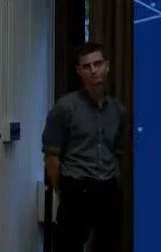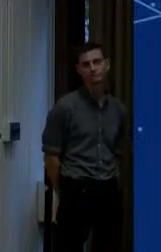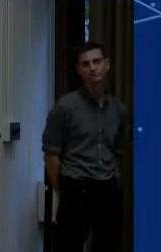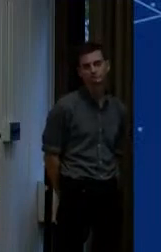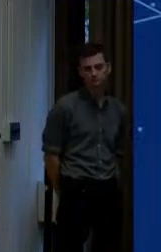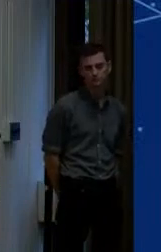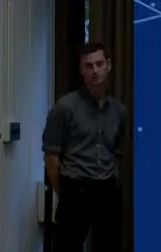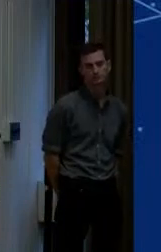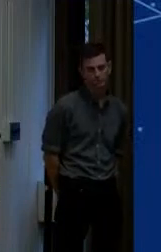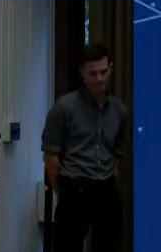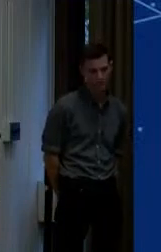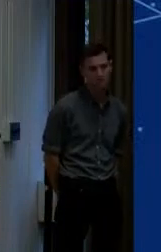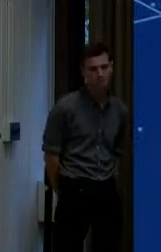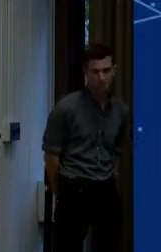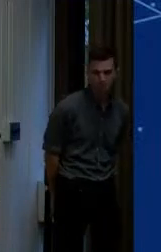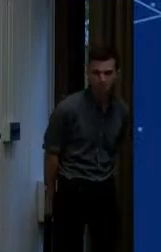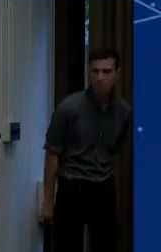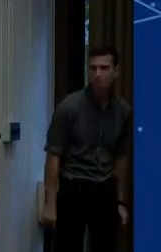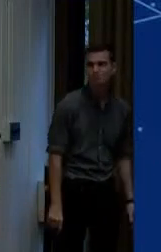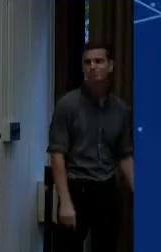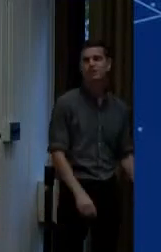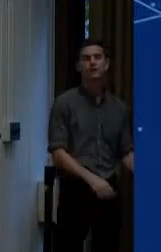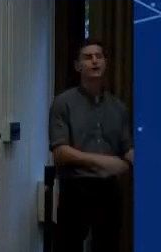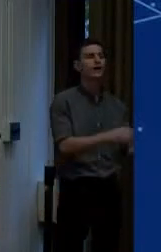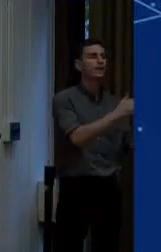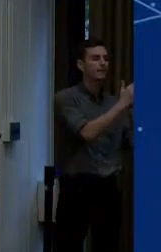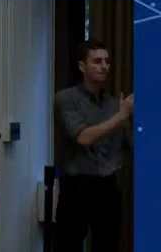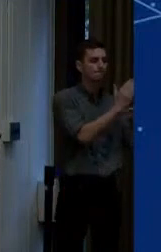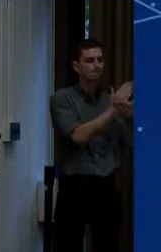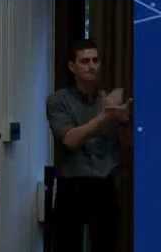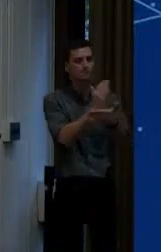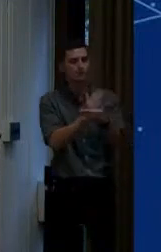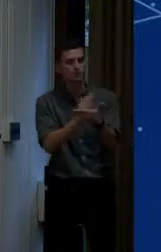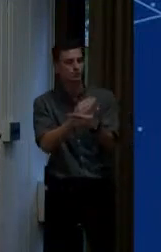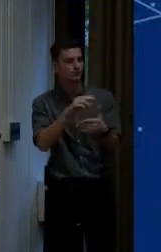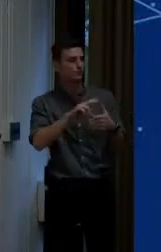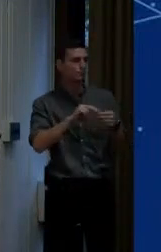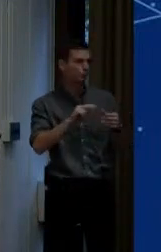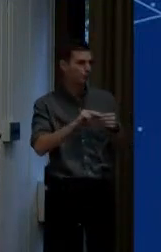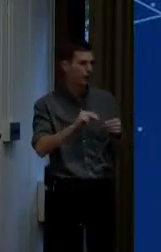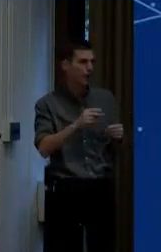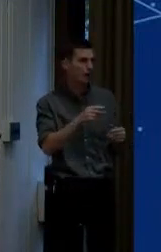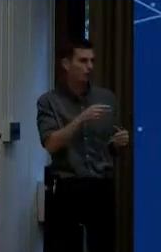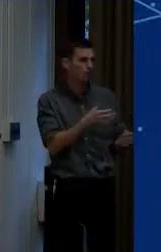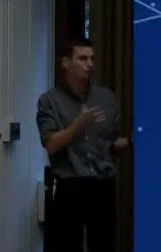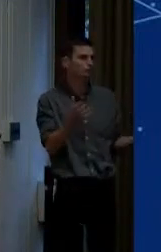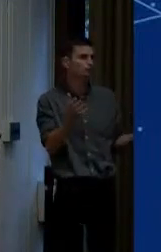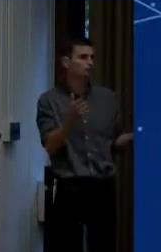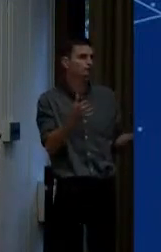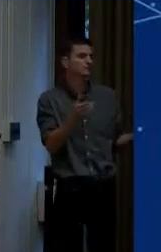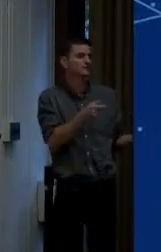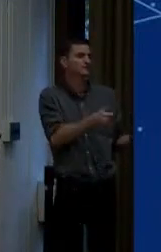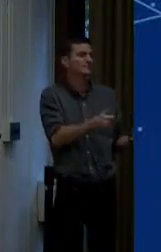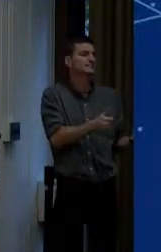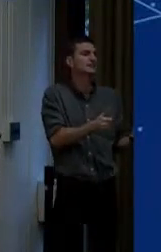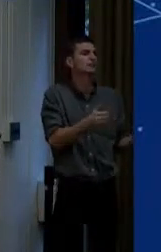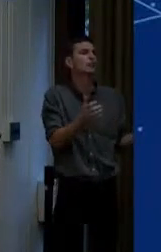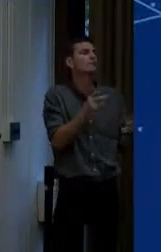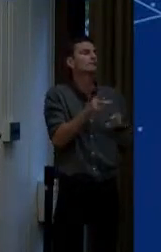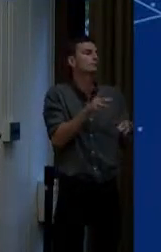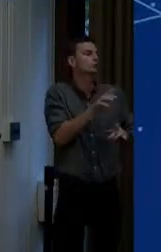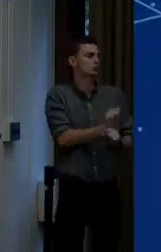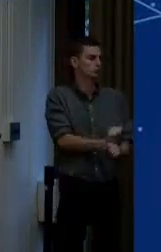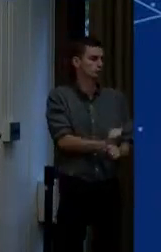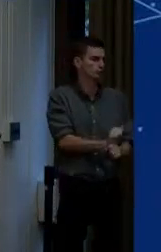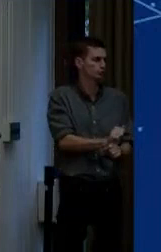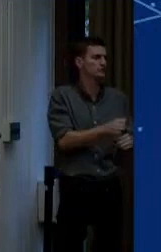prompt are really something that people are very used to, which is the instruction, right? What do you want to get out